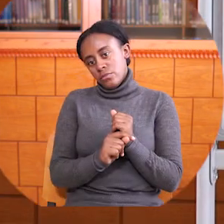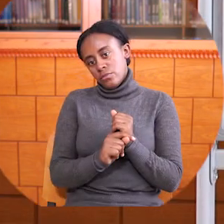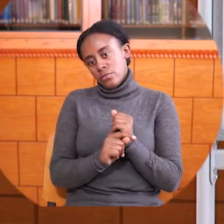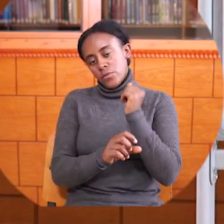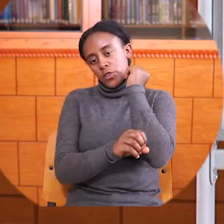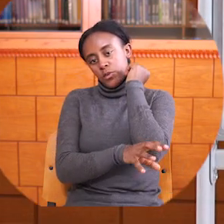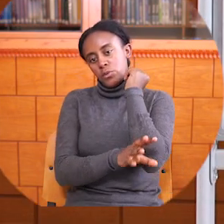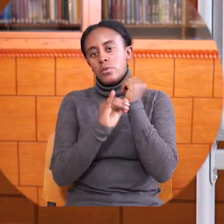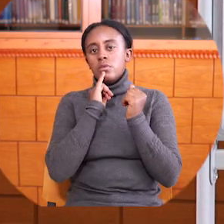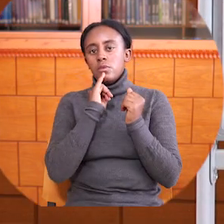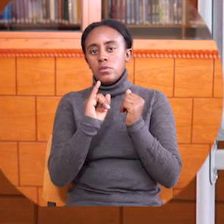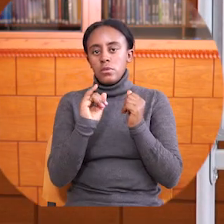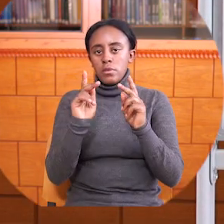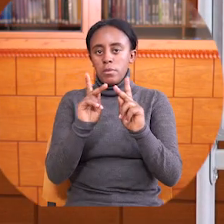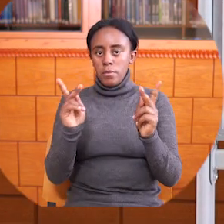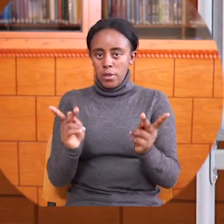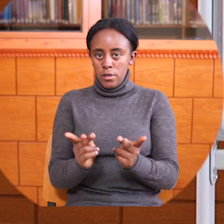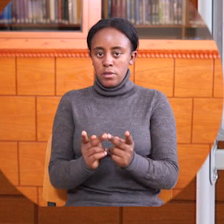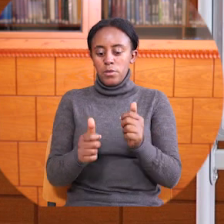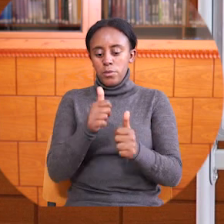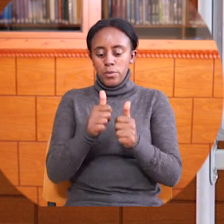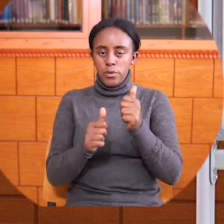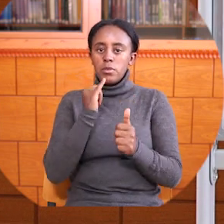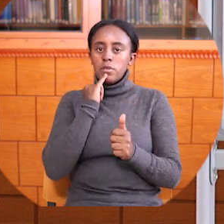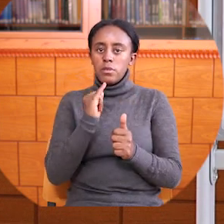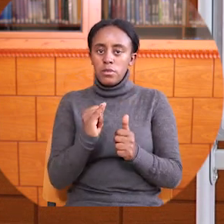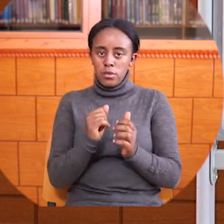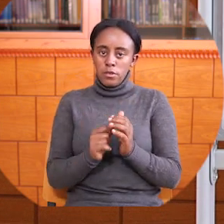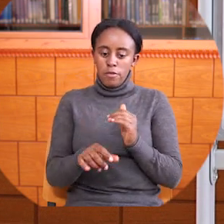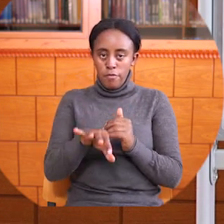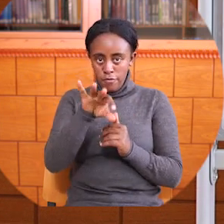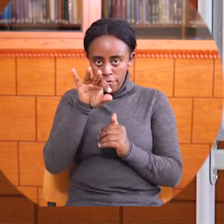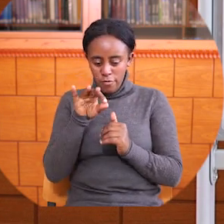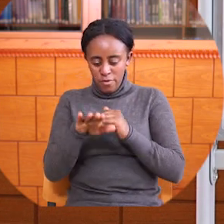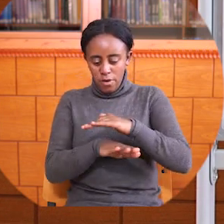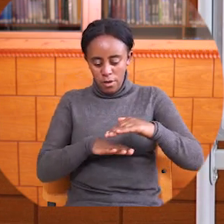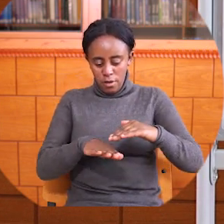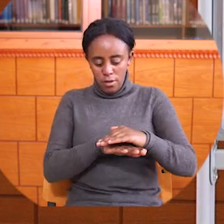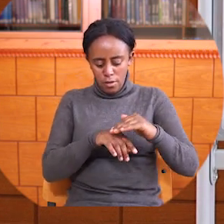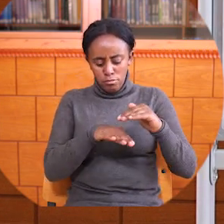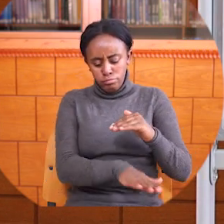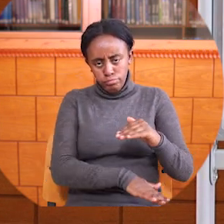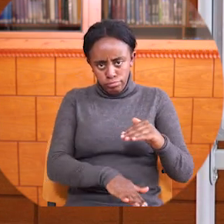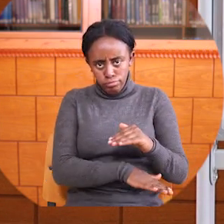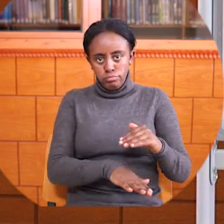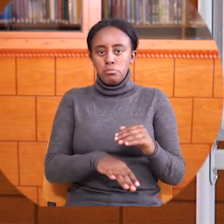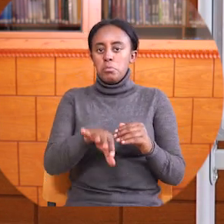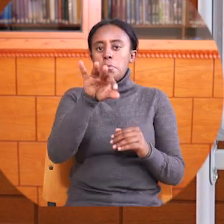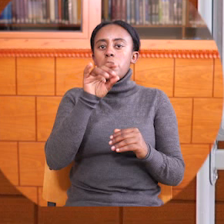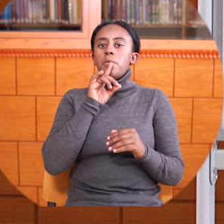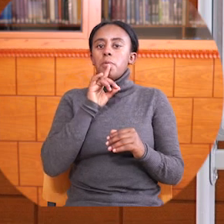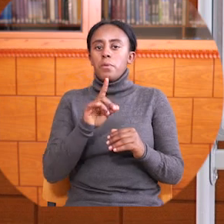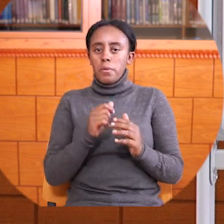Root is a part of plant which is found underground or below the ground. It is